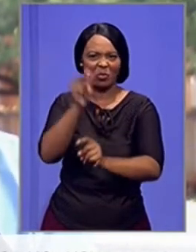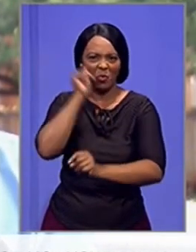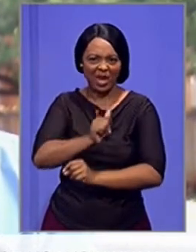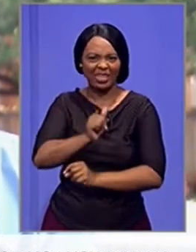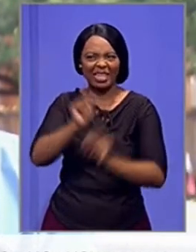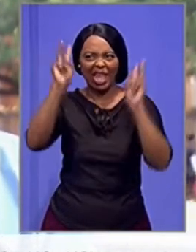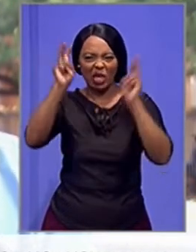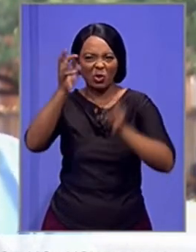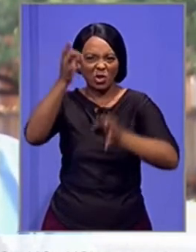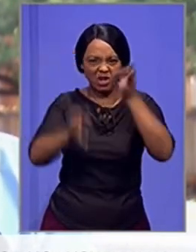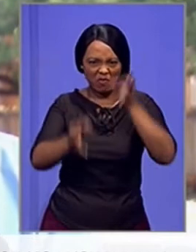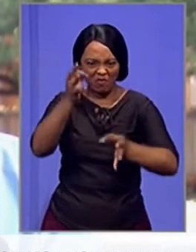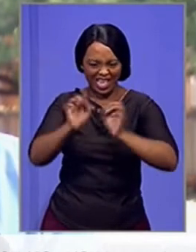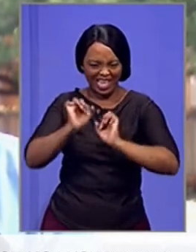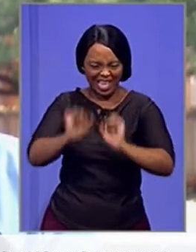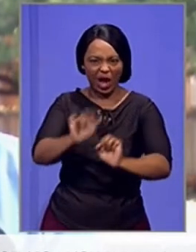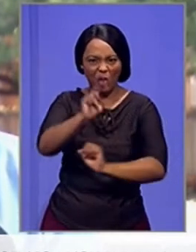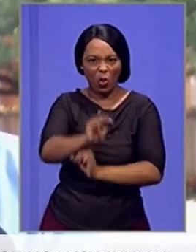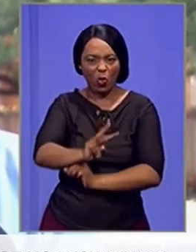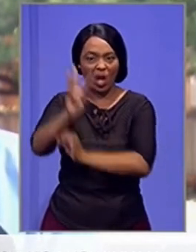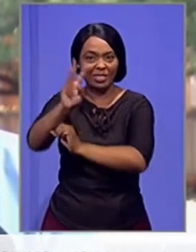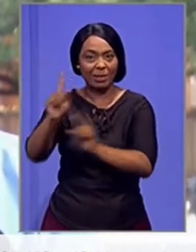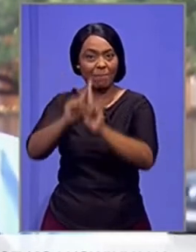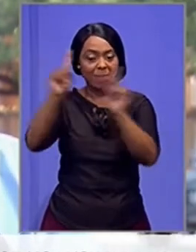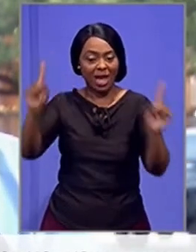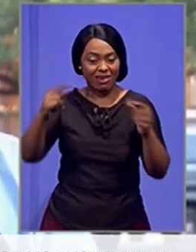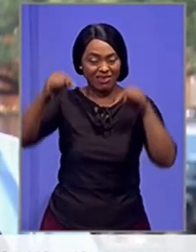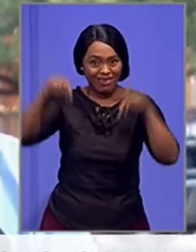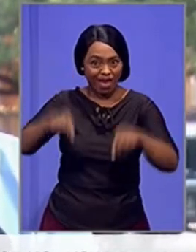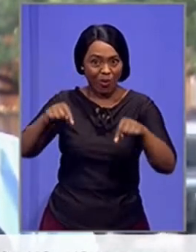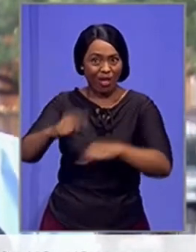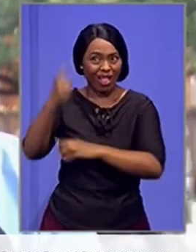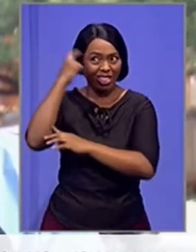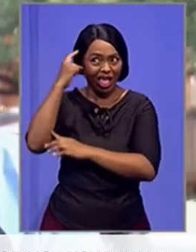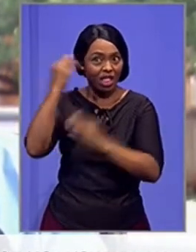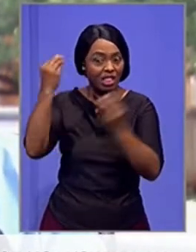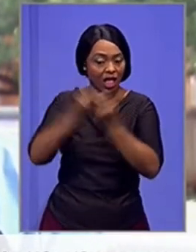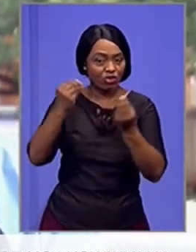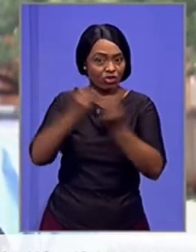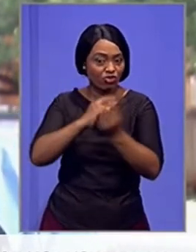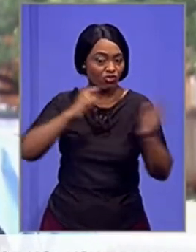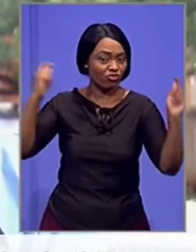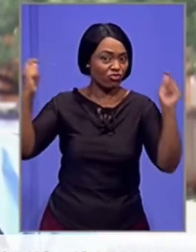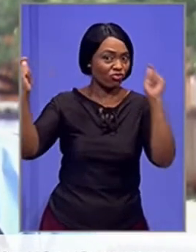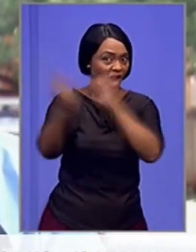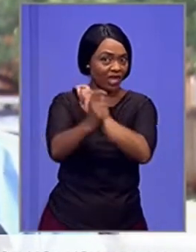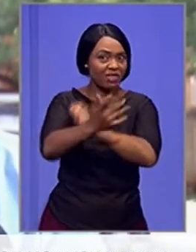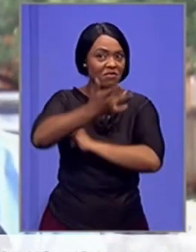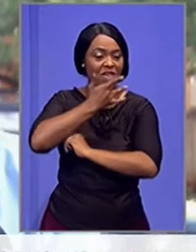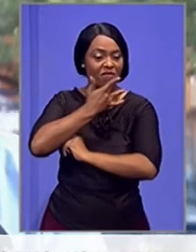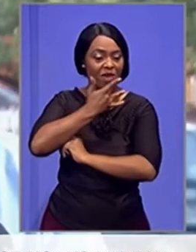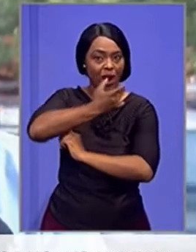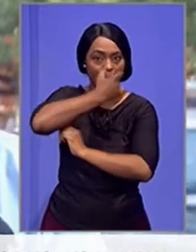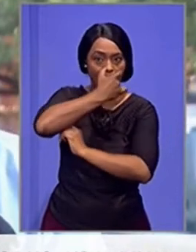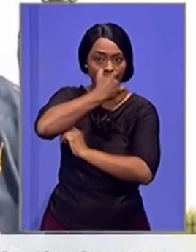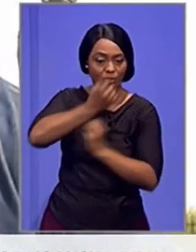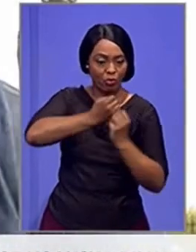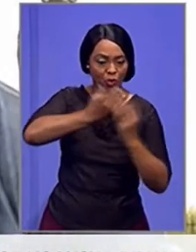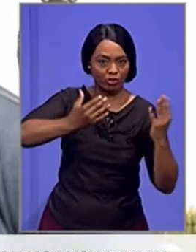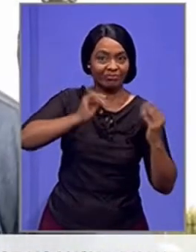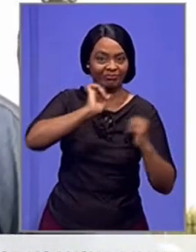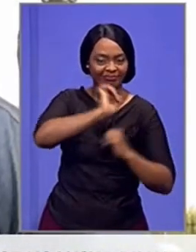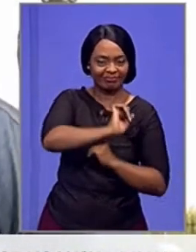politics. But at the moment, I think things are changing in the favor of the Ramaphosa candidate.